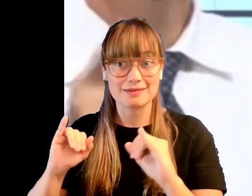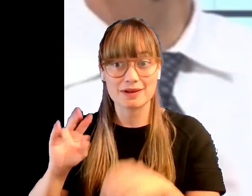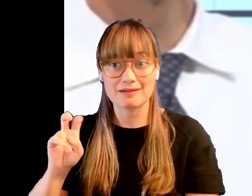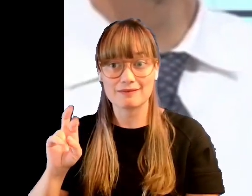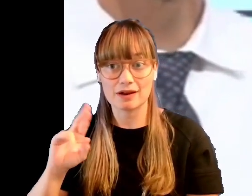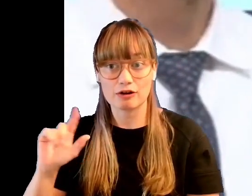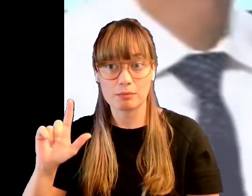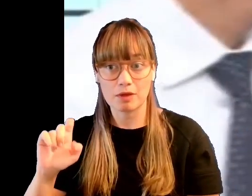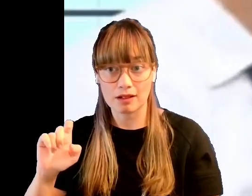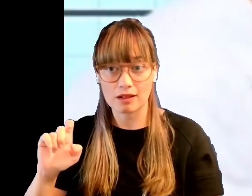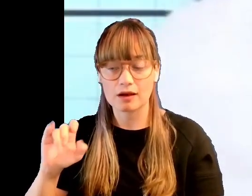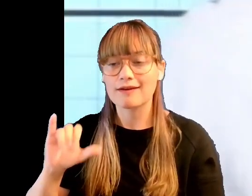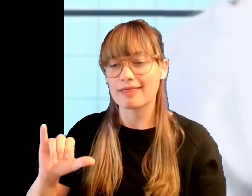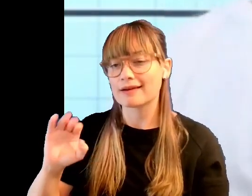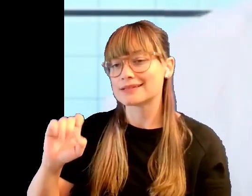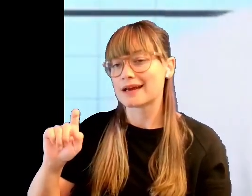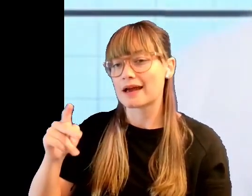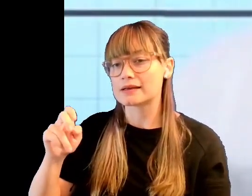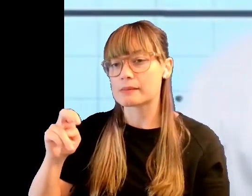an exponent.